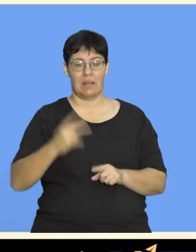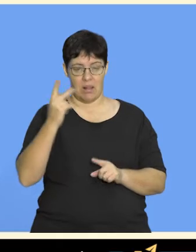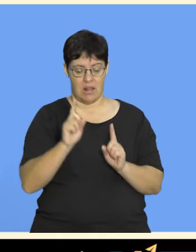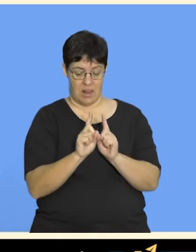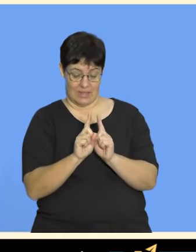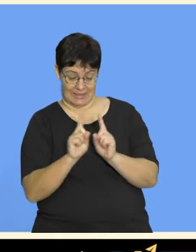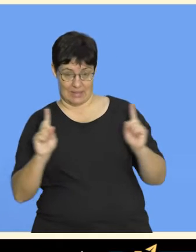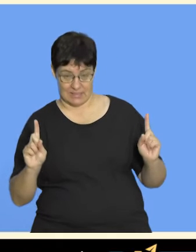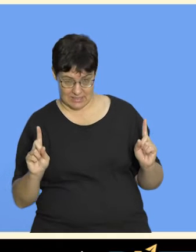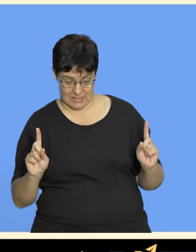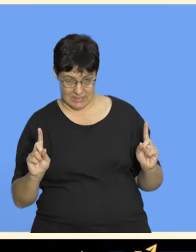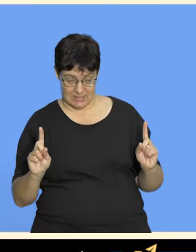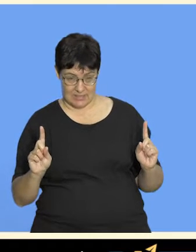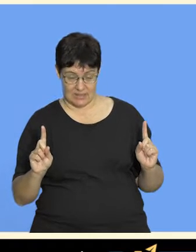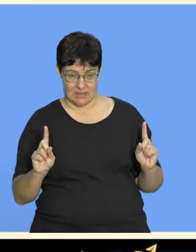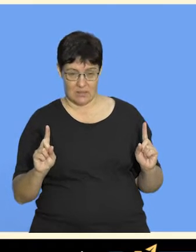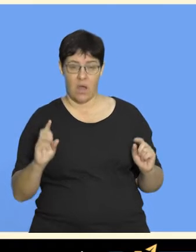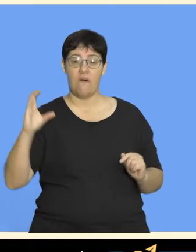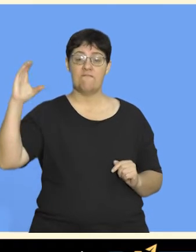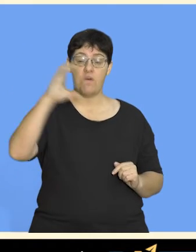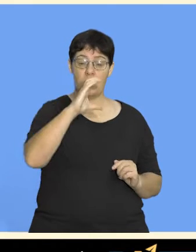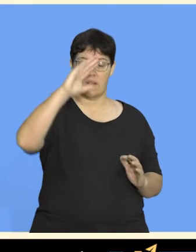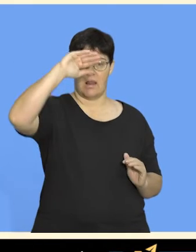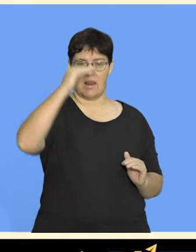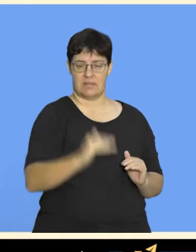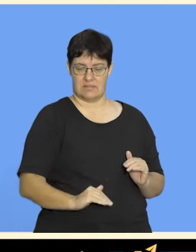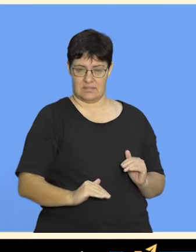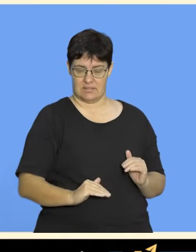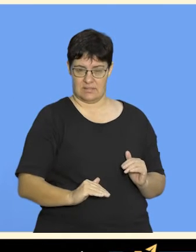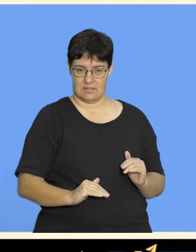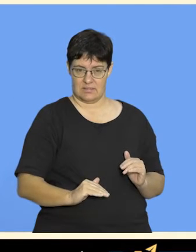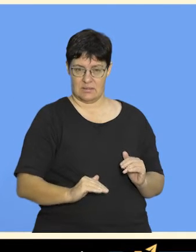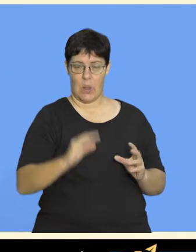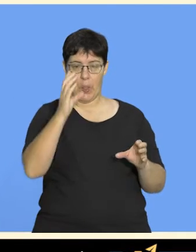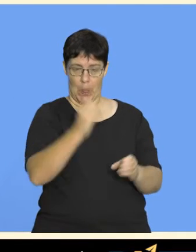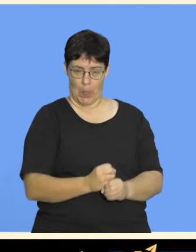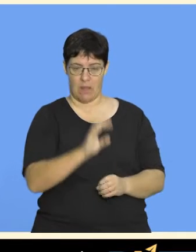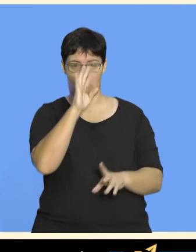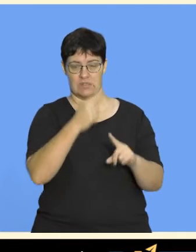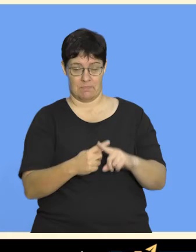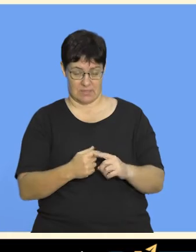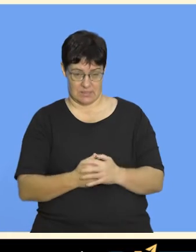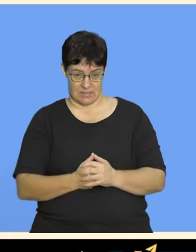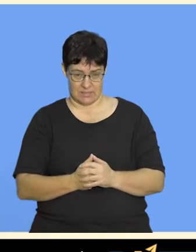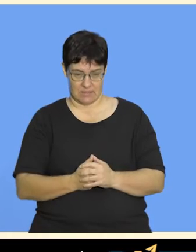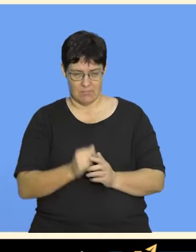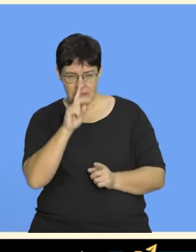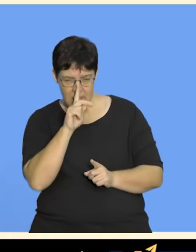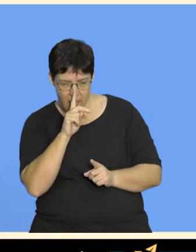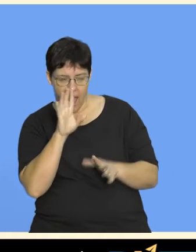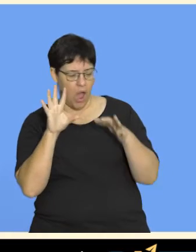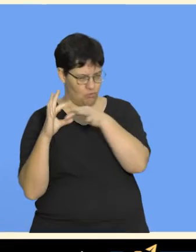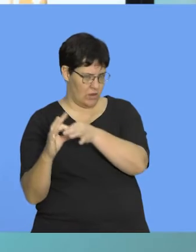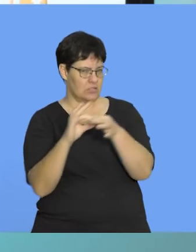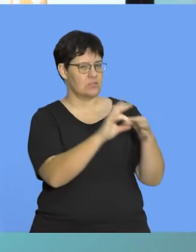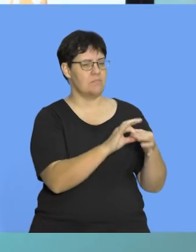doubled distance, and force became 4 times smaller. I'm seeing a